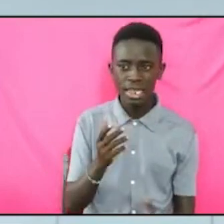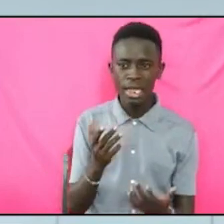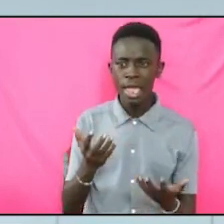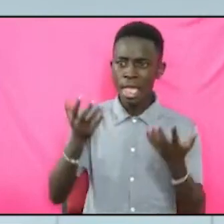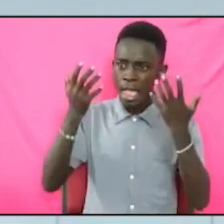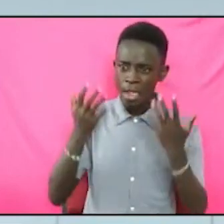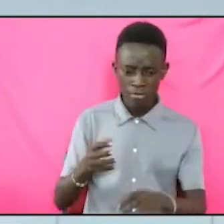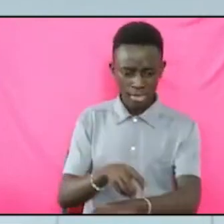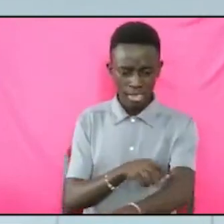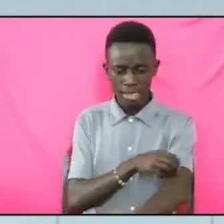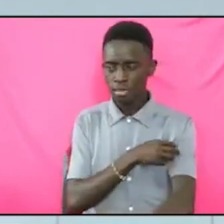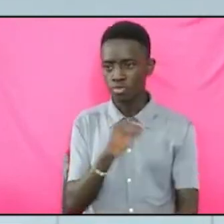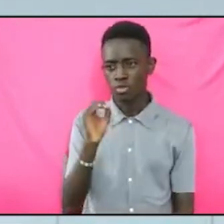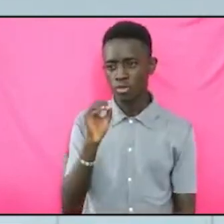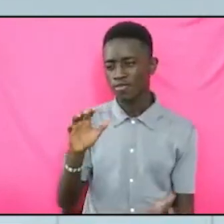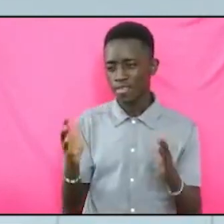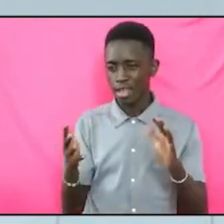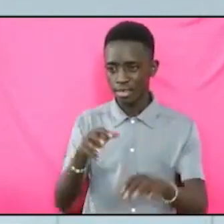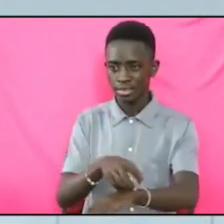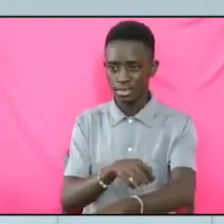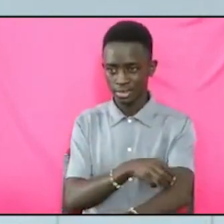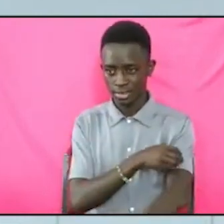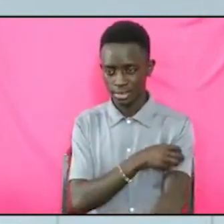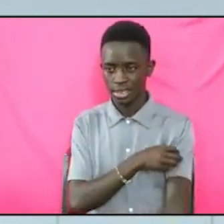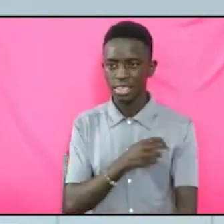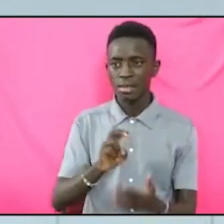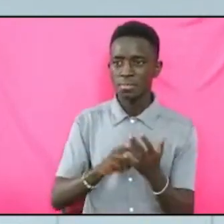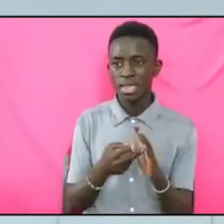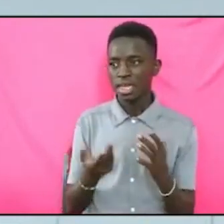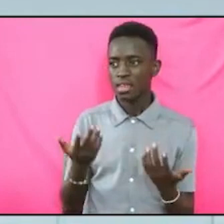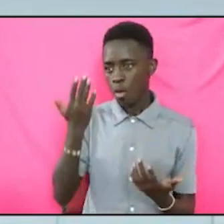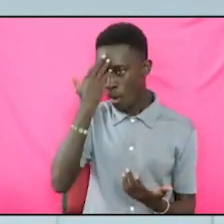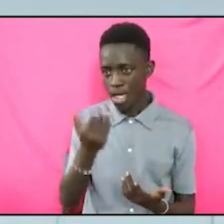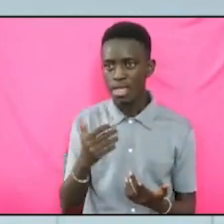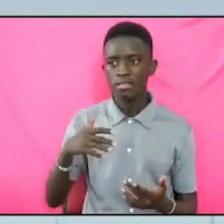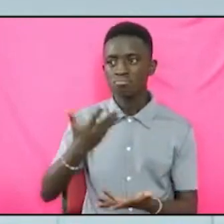thrown out of the camp and from interacting with the rest of the people.